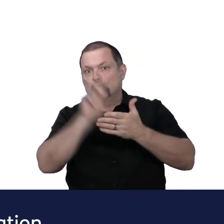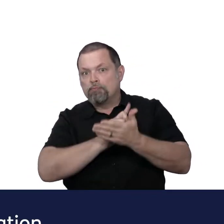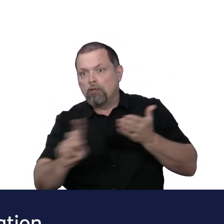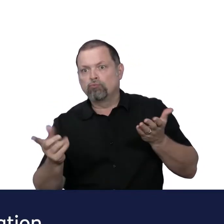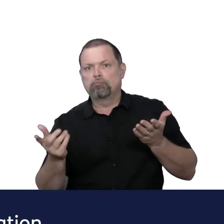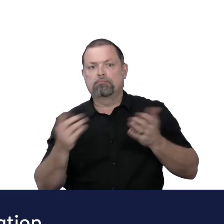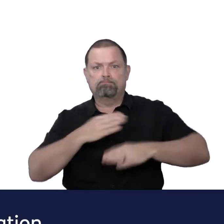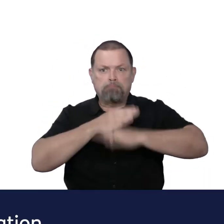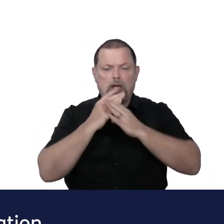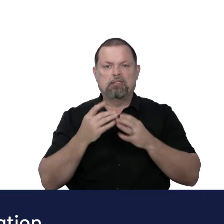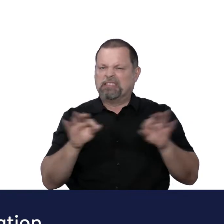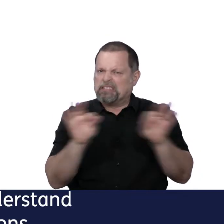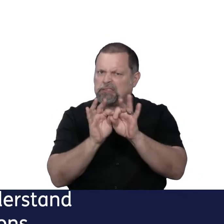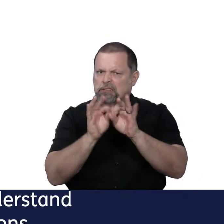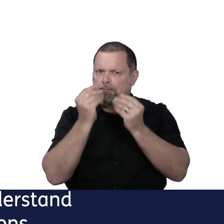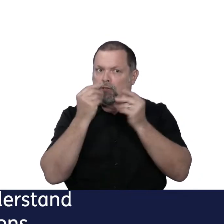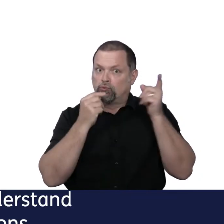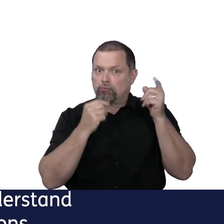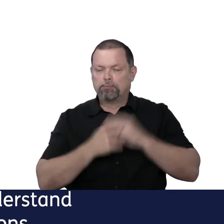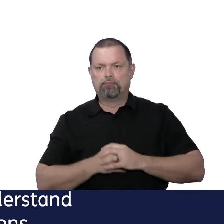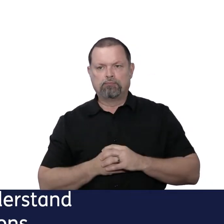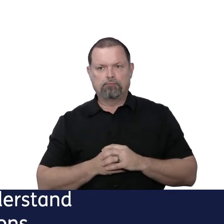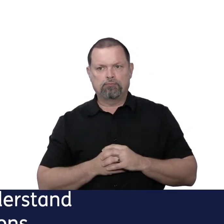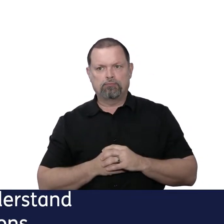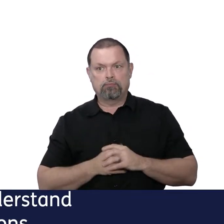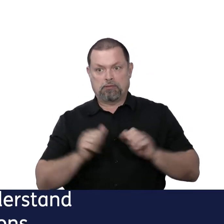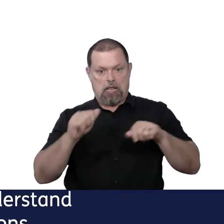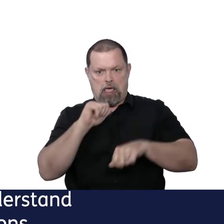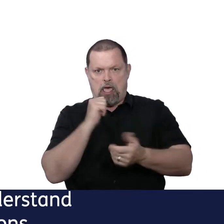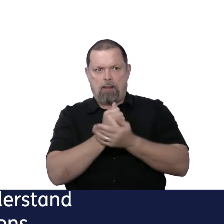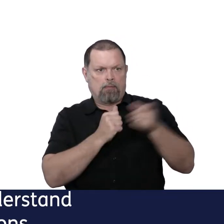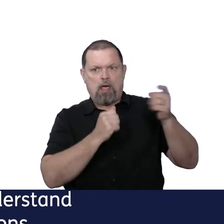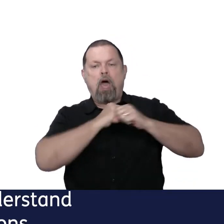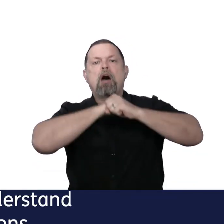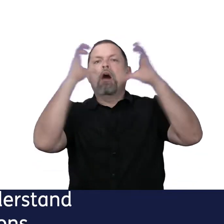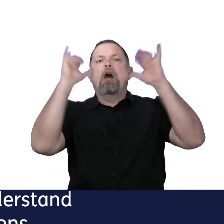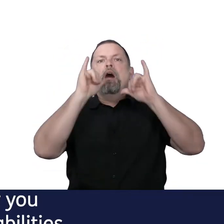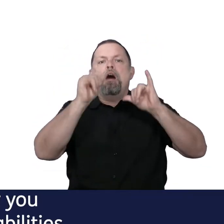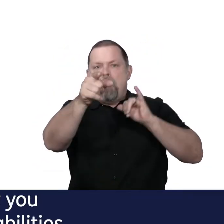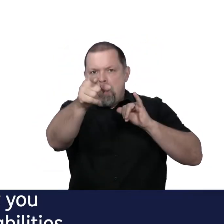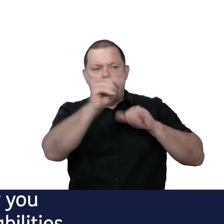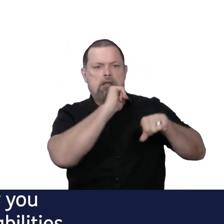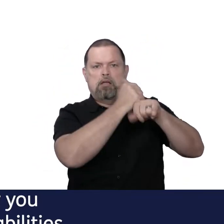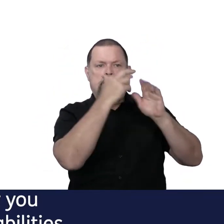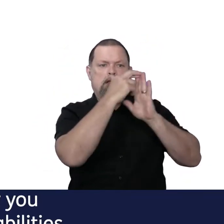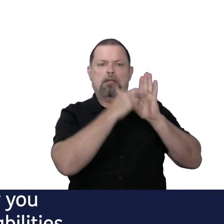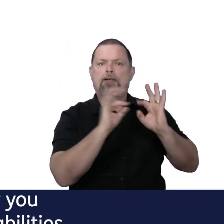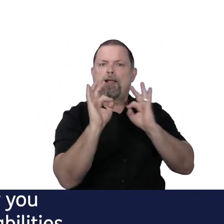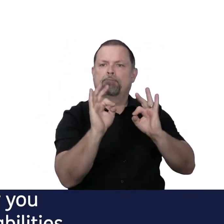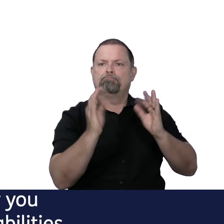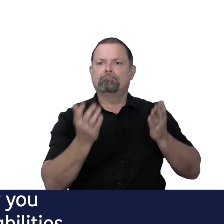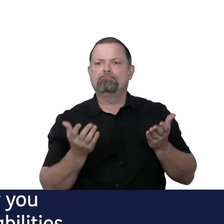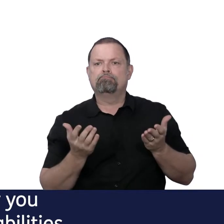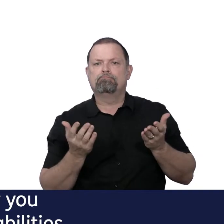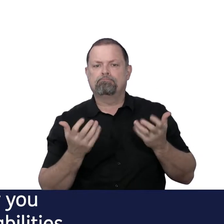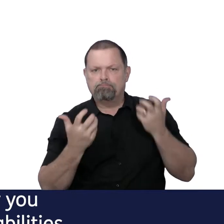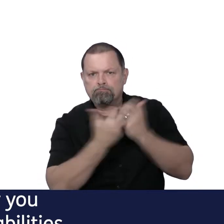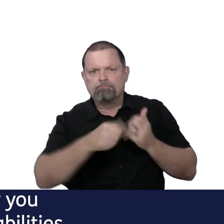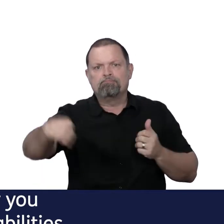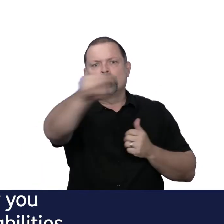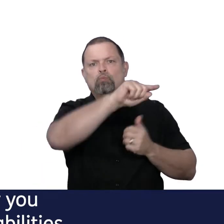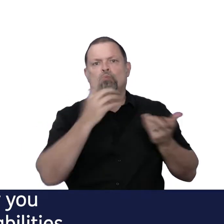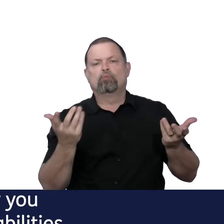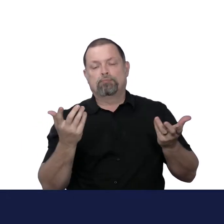important information. It can help rulemakers understand how to make regulations that will work better for you and other people